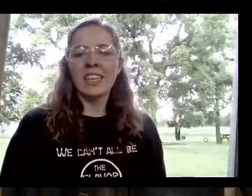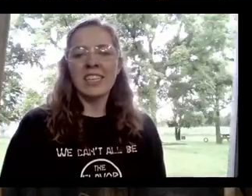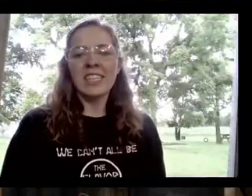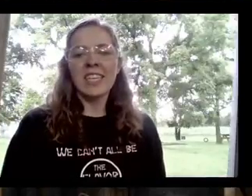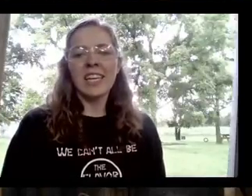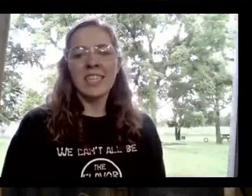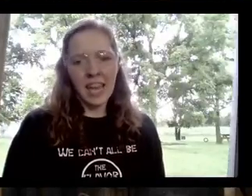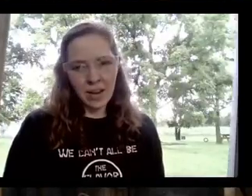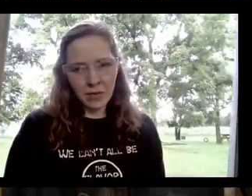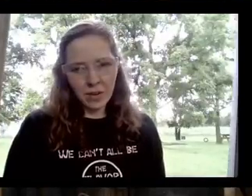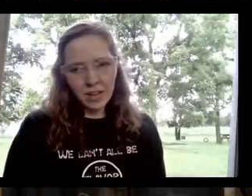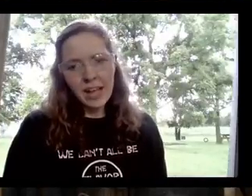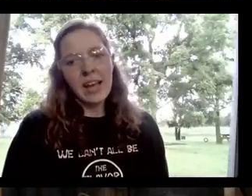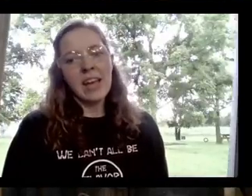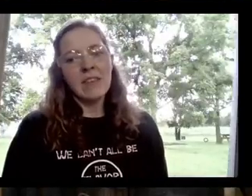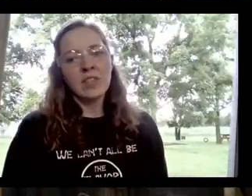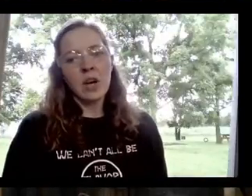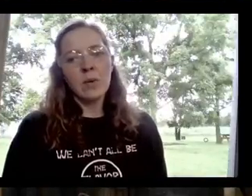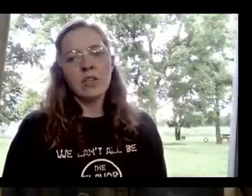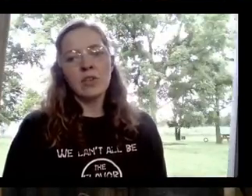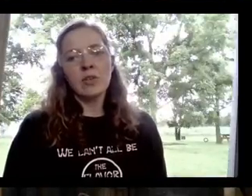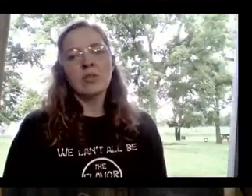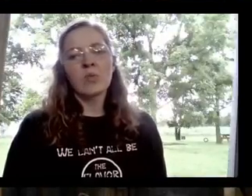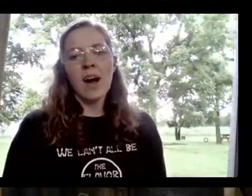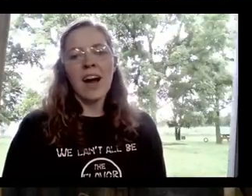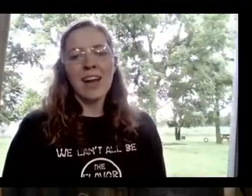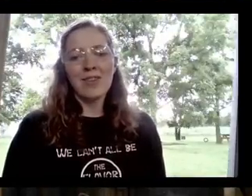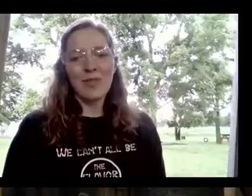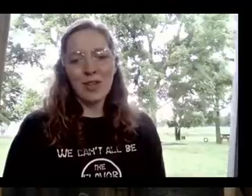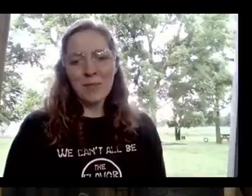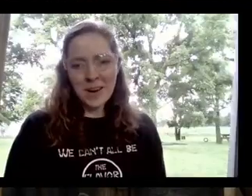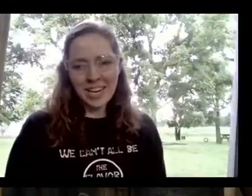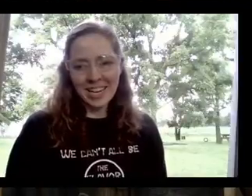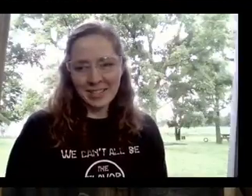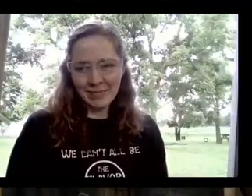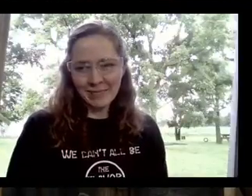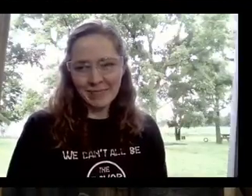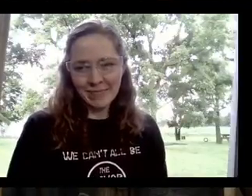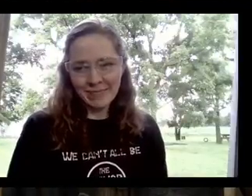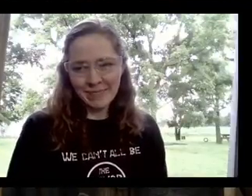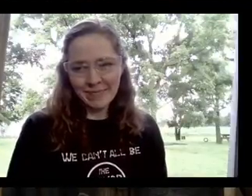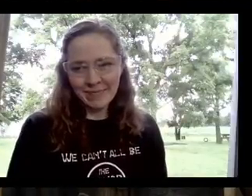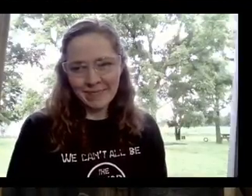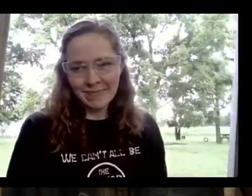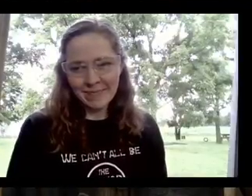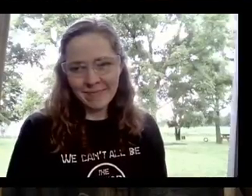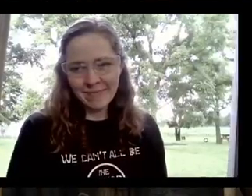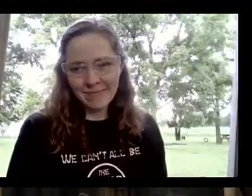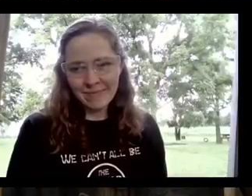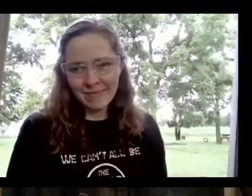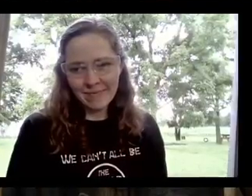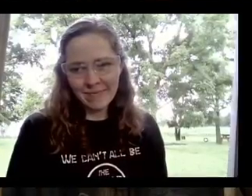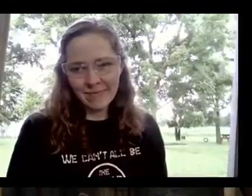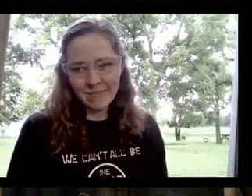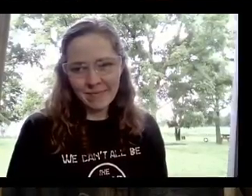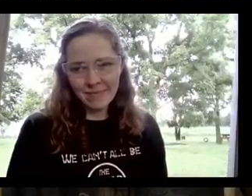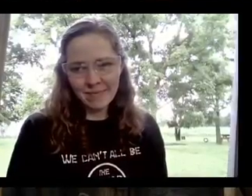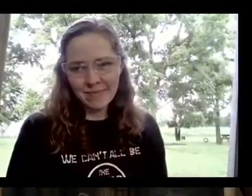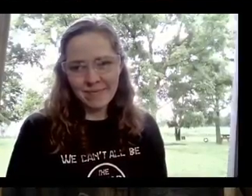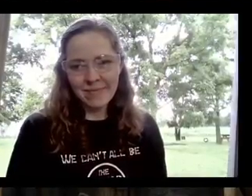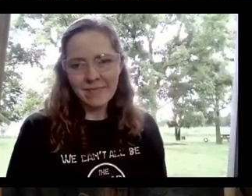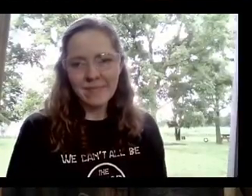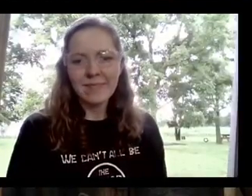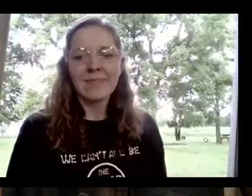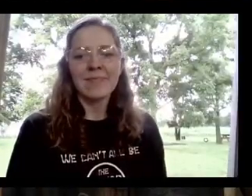forging a decent-sized anvil? And if so, would you use wrought iron for the body? So, yes, I have. I